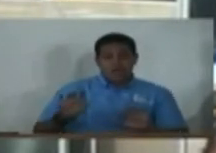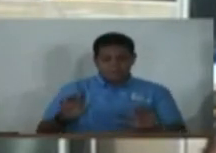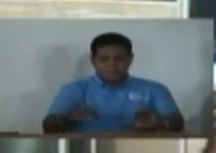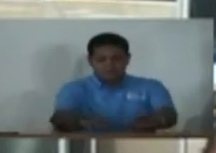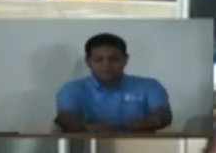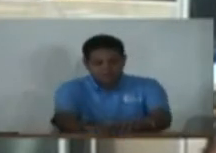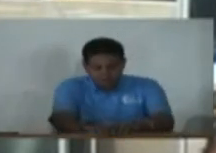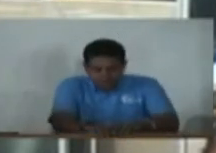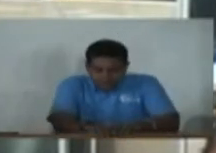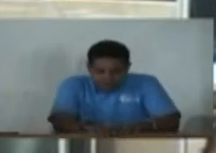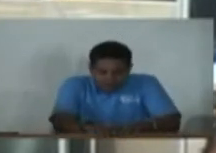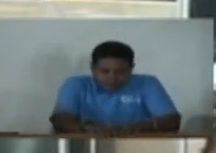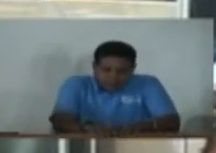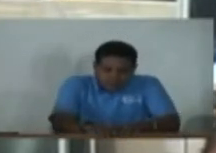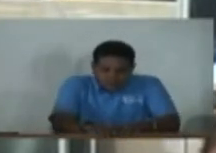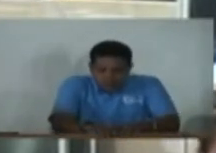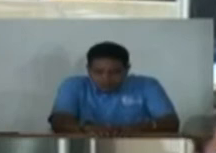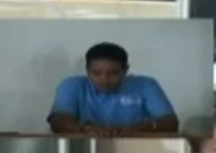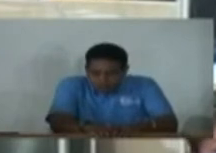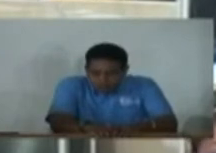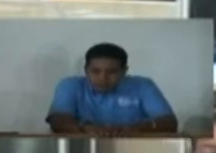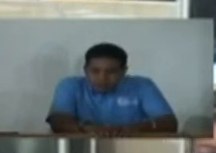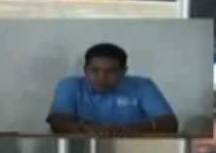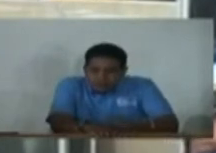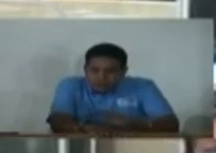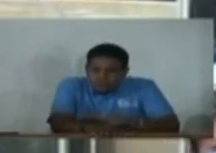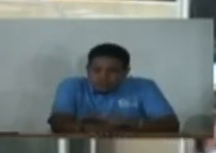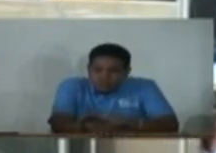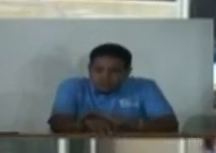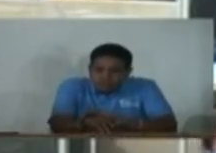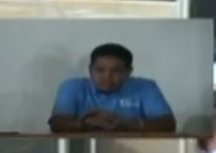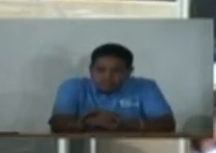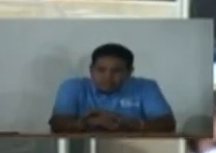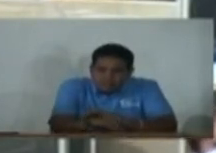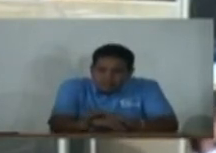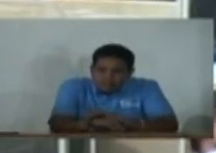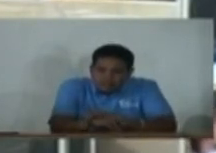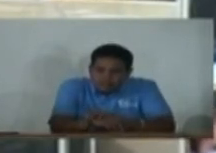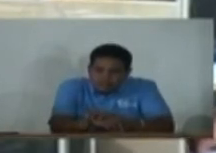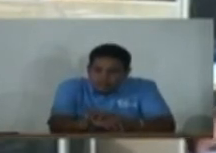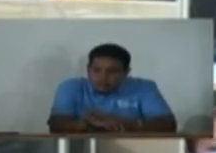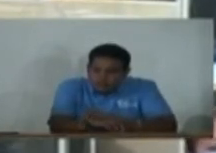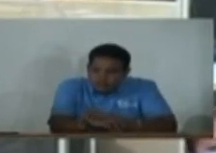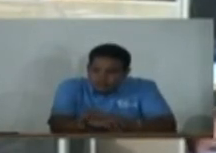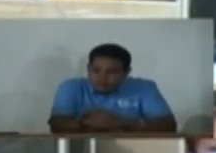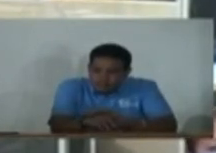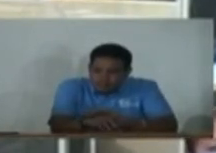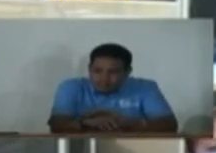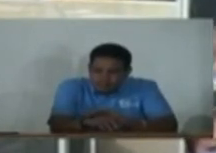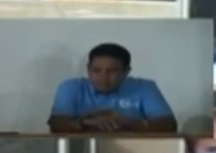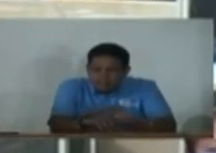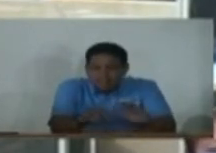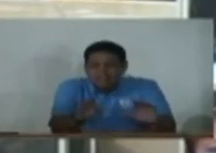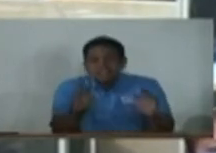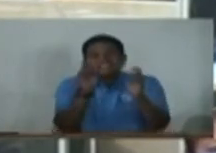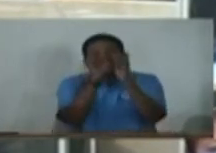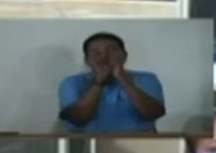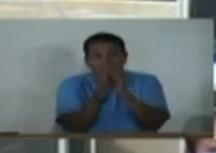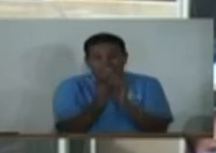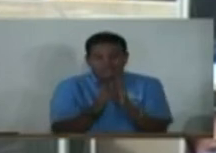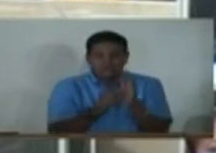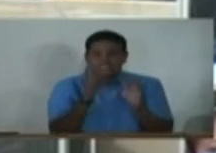I don't know if you can call it relaxation. And I don't want to. We are recrafting the measures.